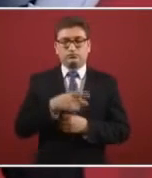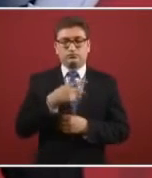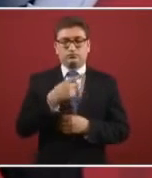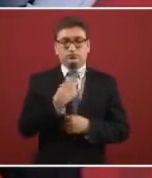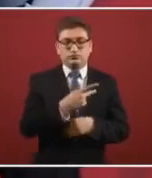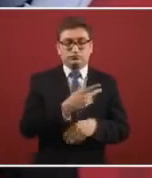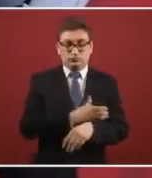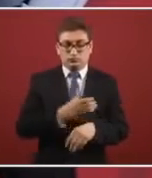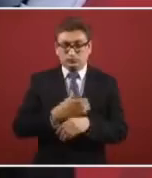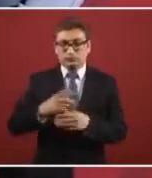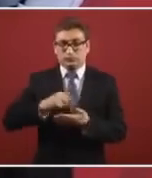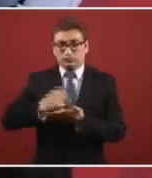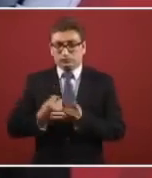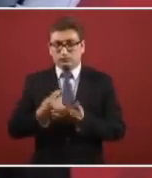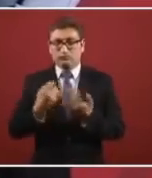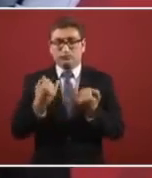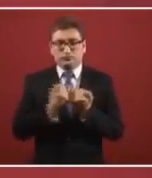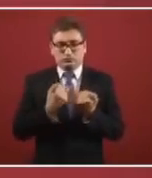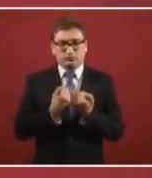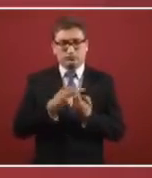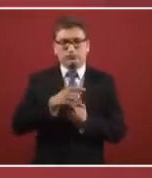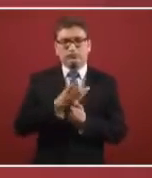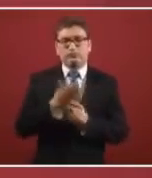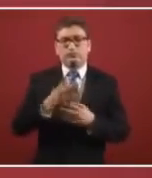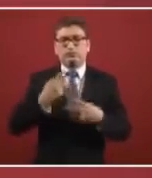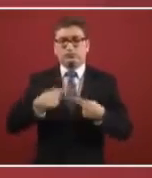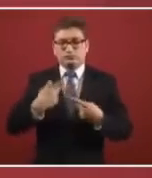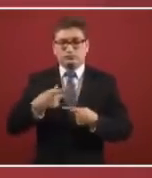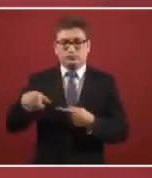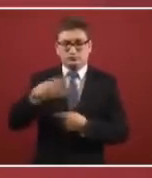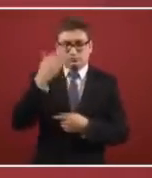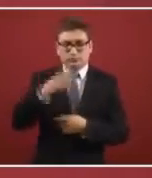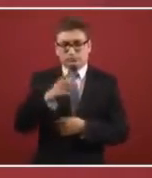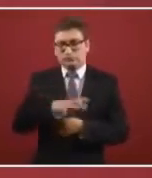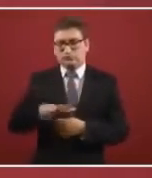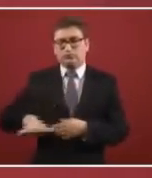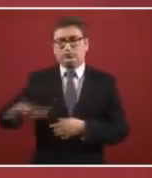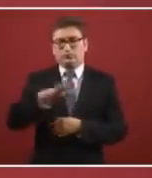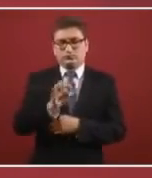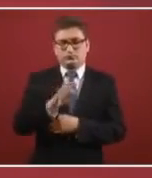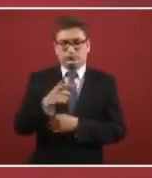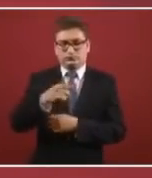Yes, we have talked with you and the people that are affected.